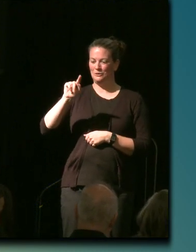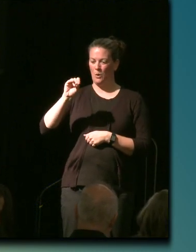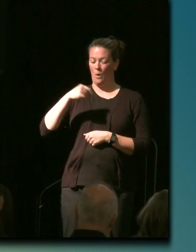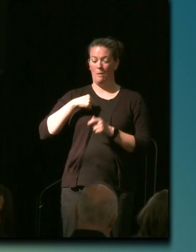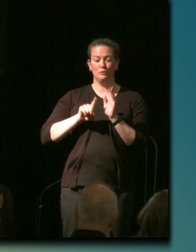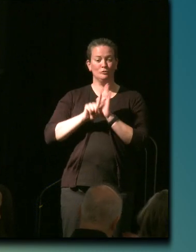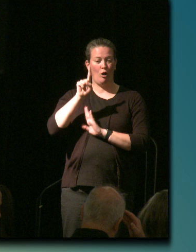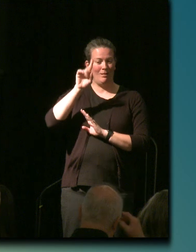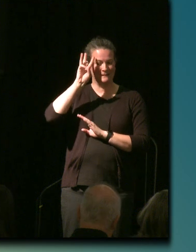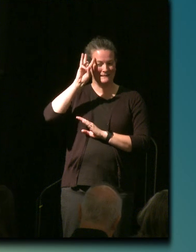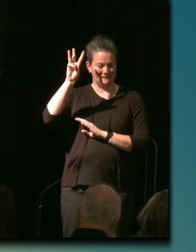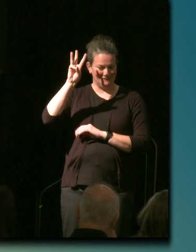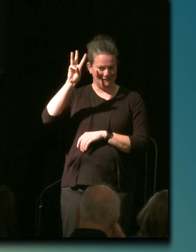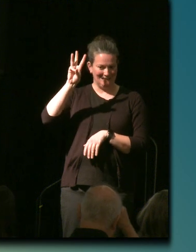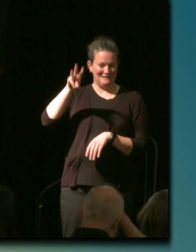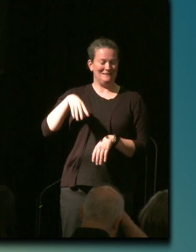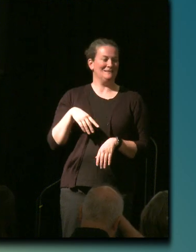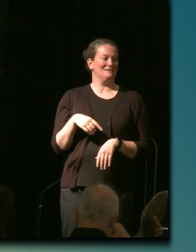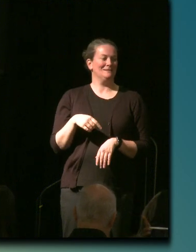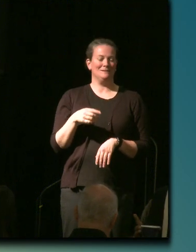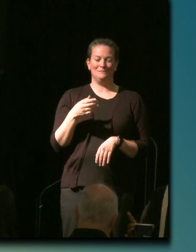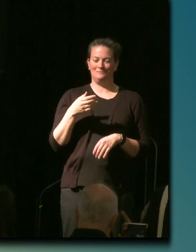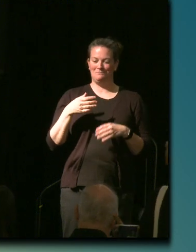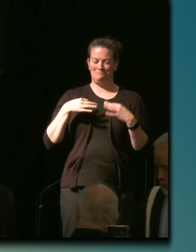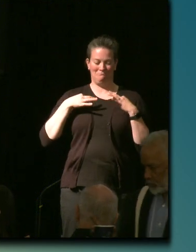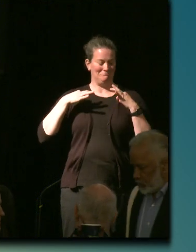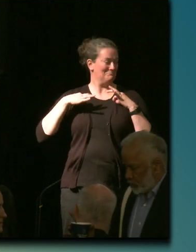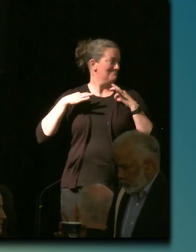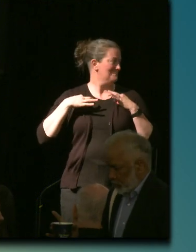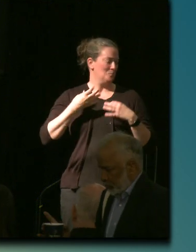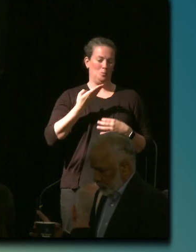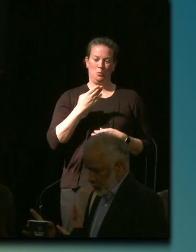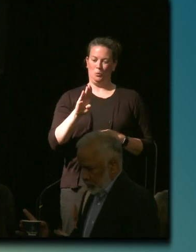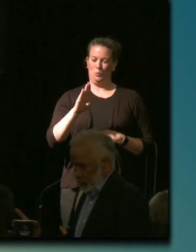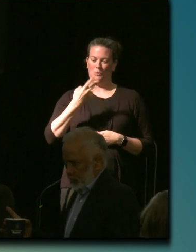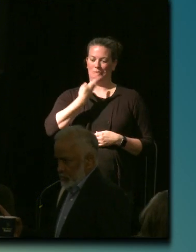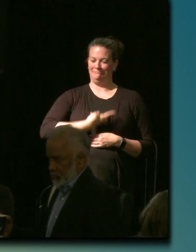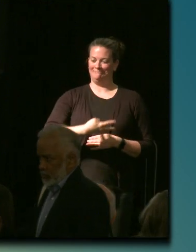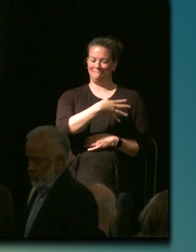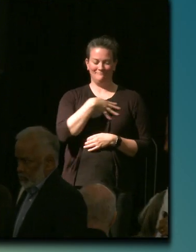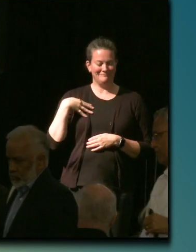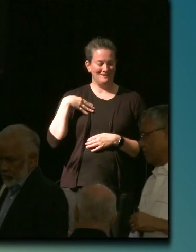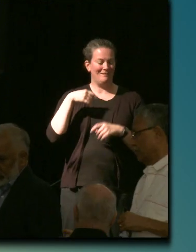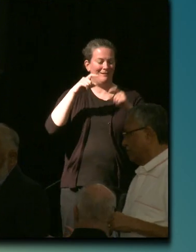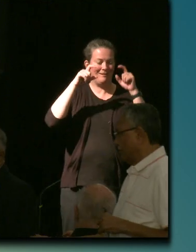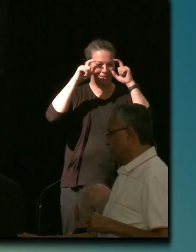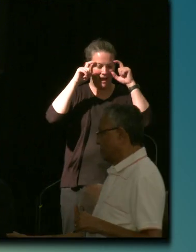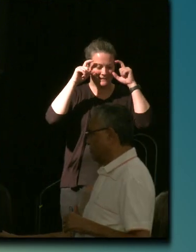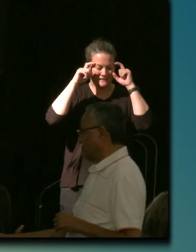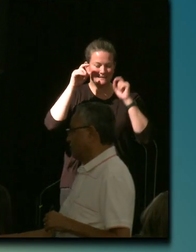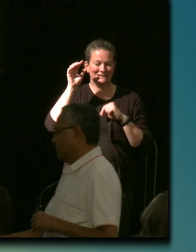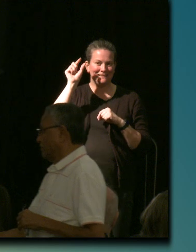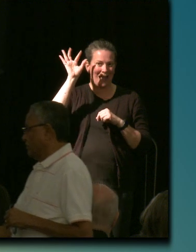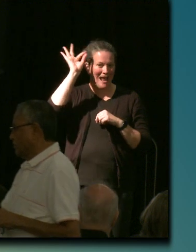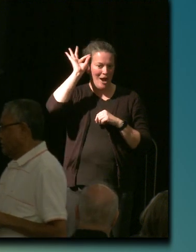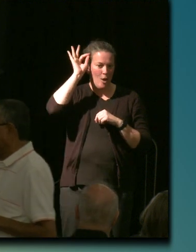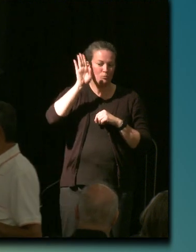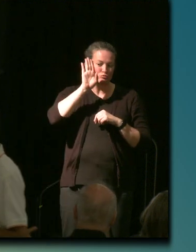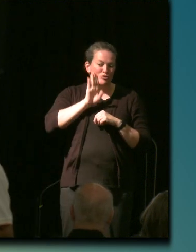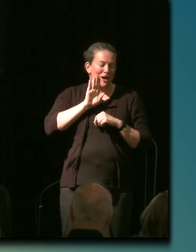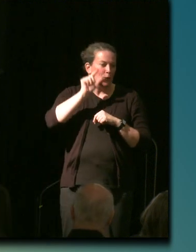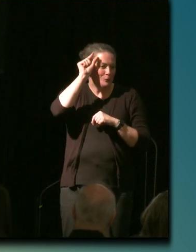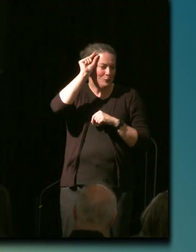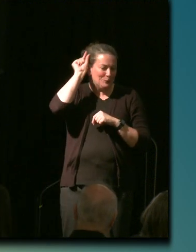blue pants and a blue checkered shirt. I have glasses, short brown hair, and somewhere buried very, very, very deep, I